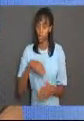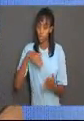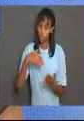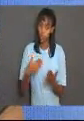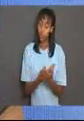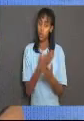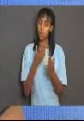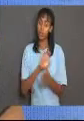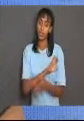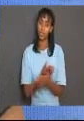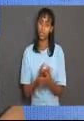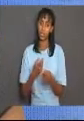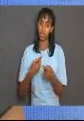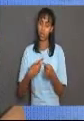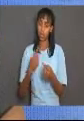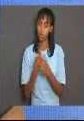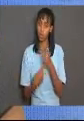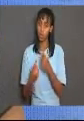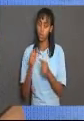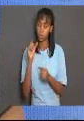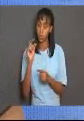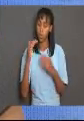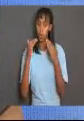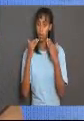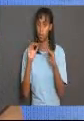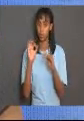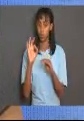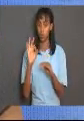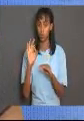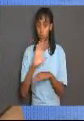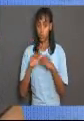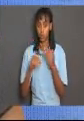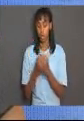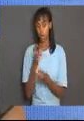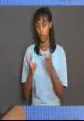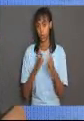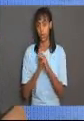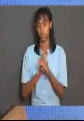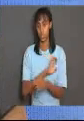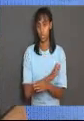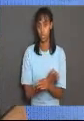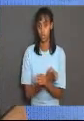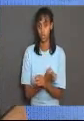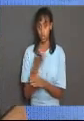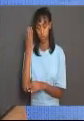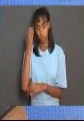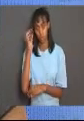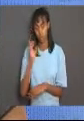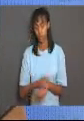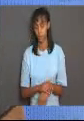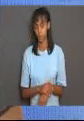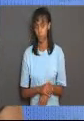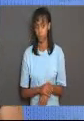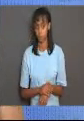Renewable energy accounts for only a small amount of total world energy consumption.